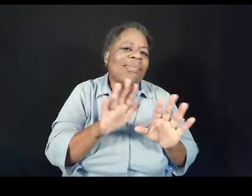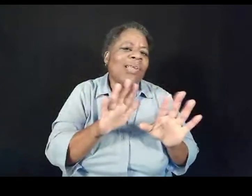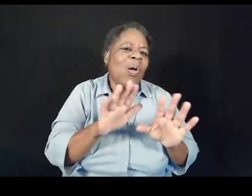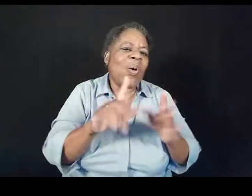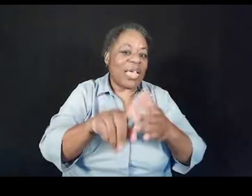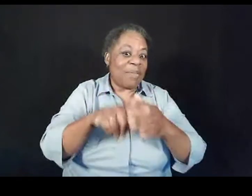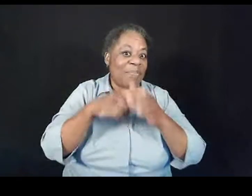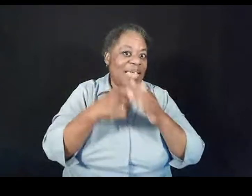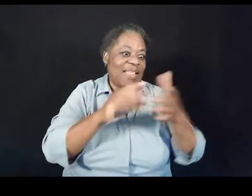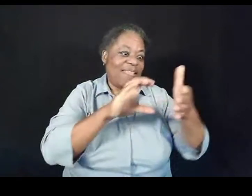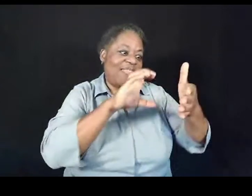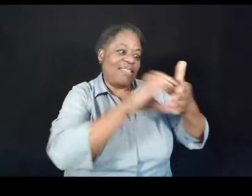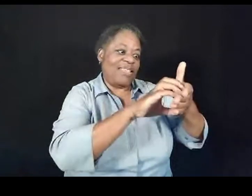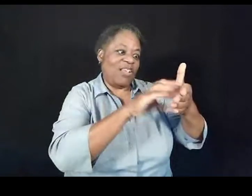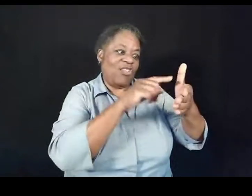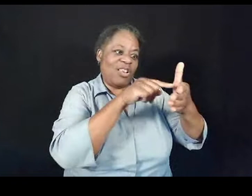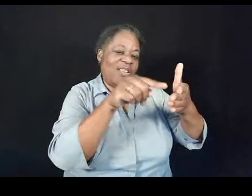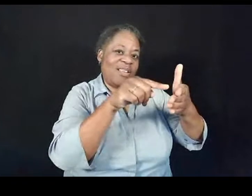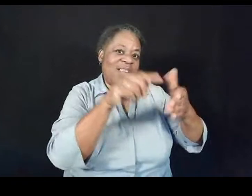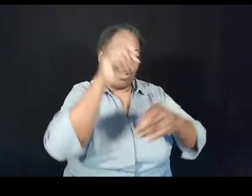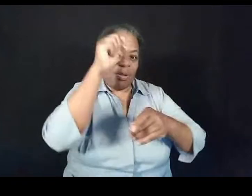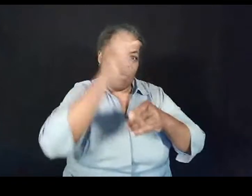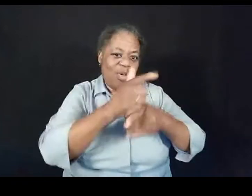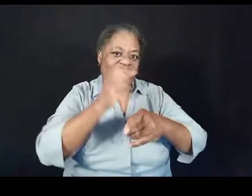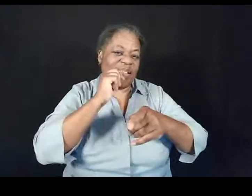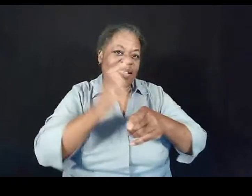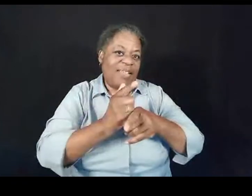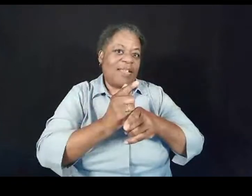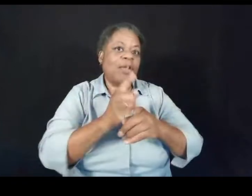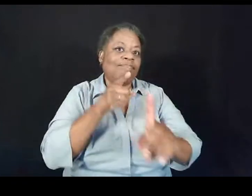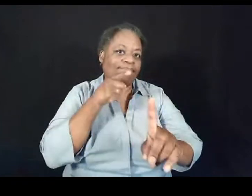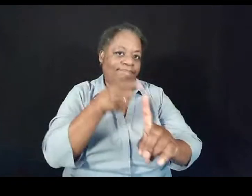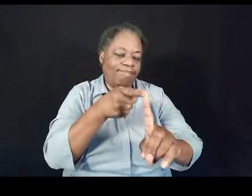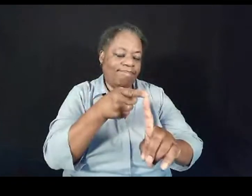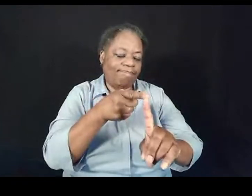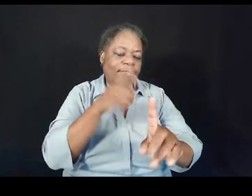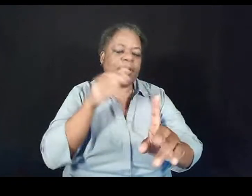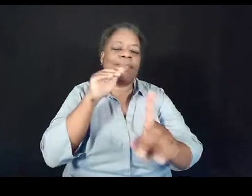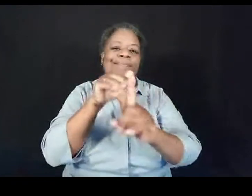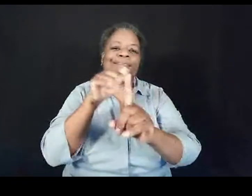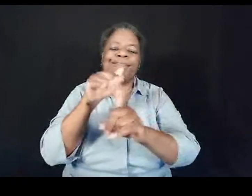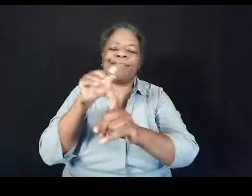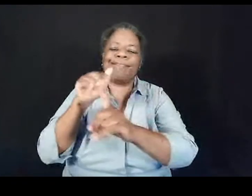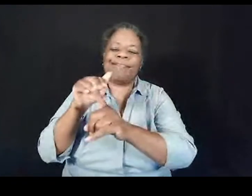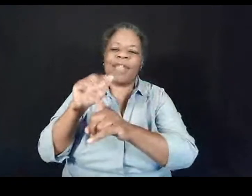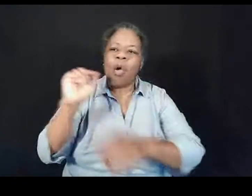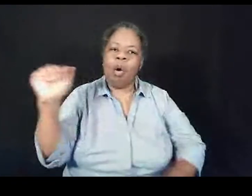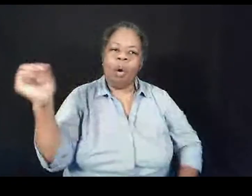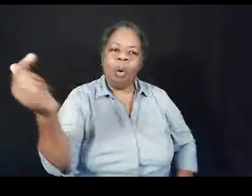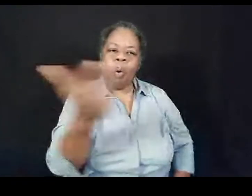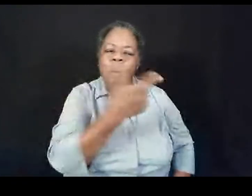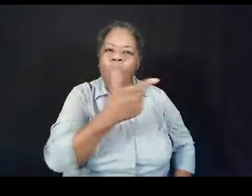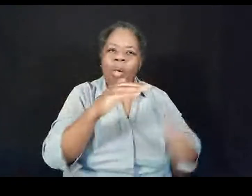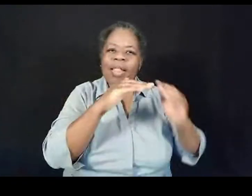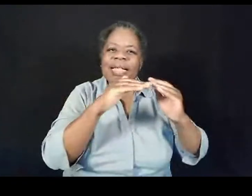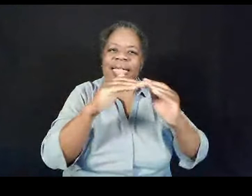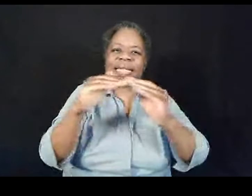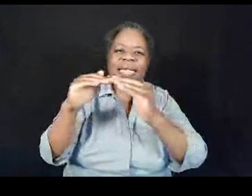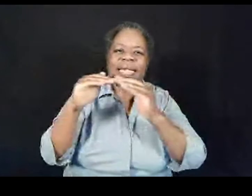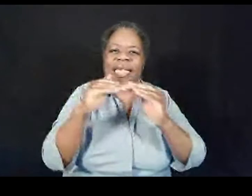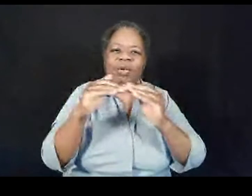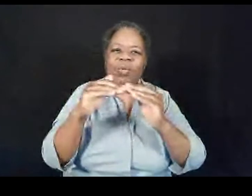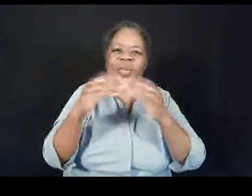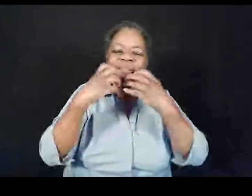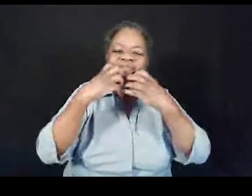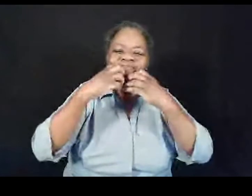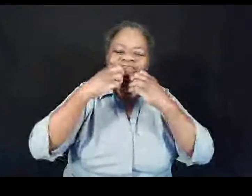that way on purpose. He's reminding his readers that they are all equally valued members of